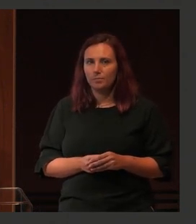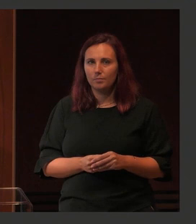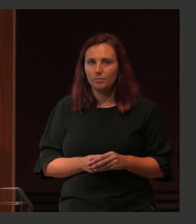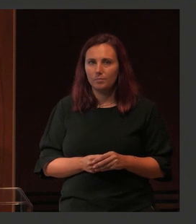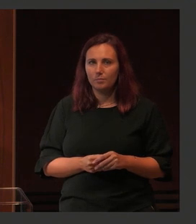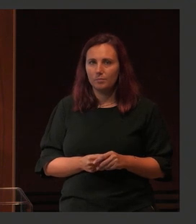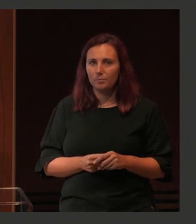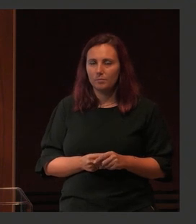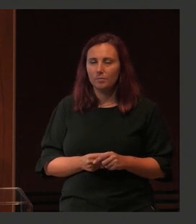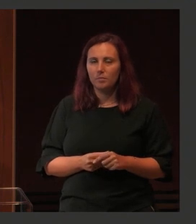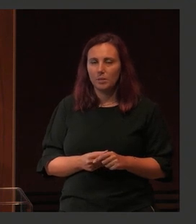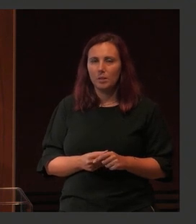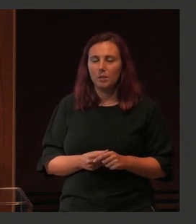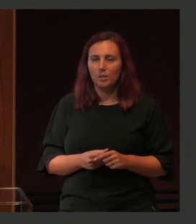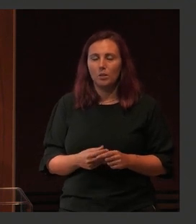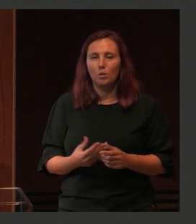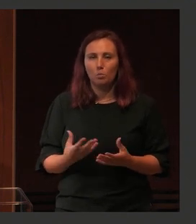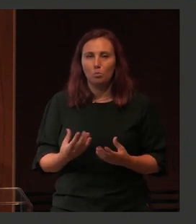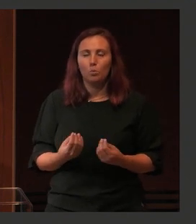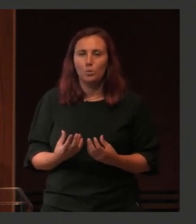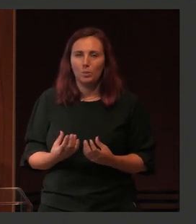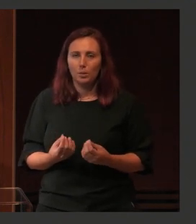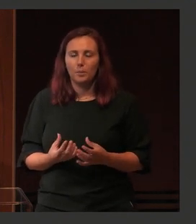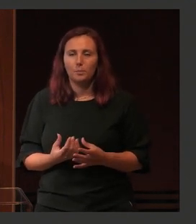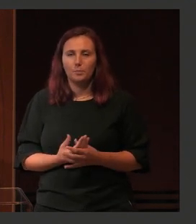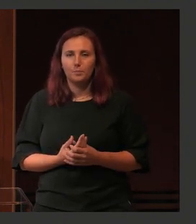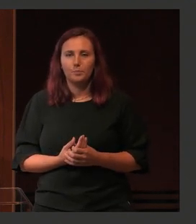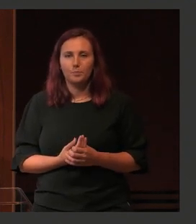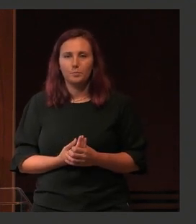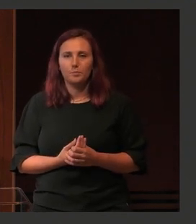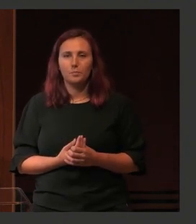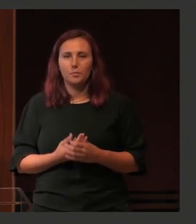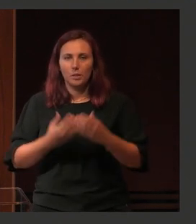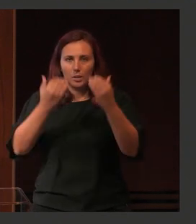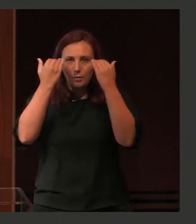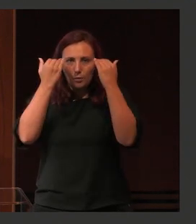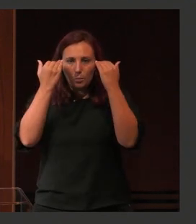a lot of Portuguese in the IFLA website that you can